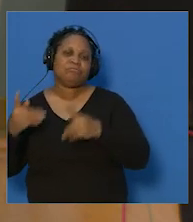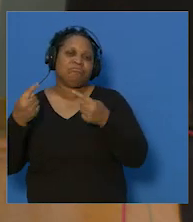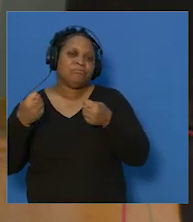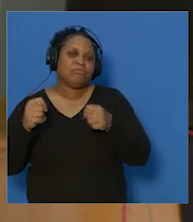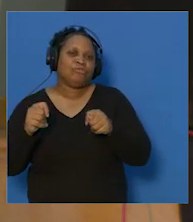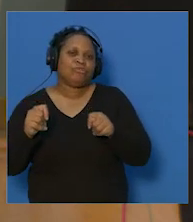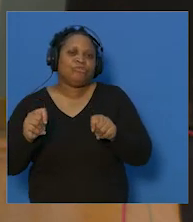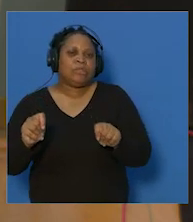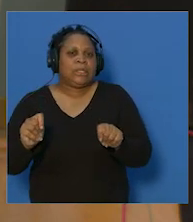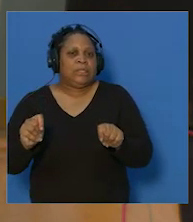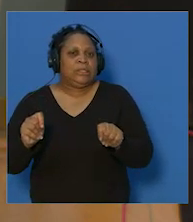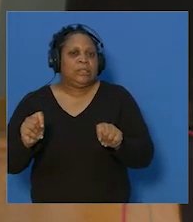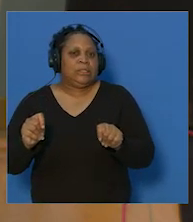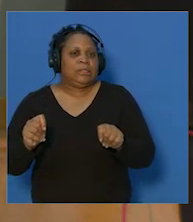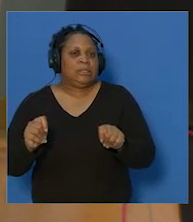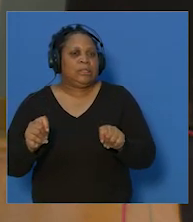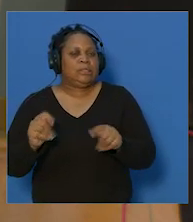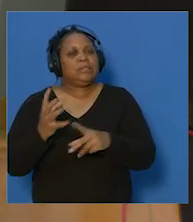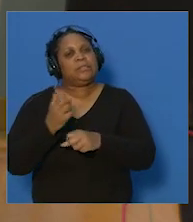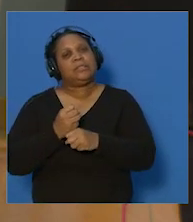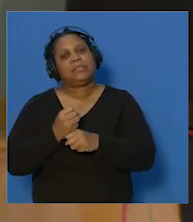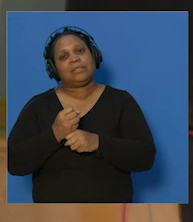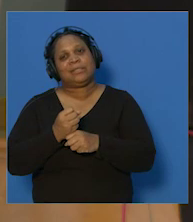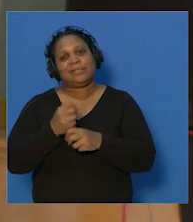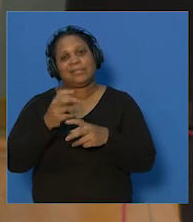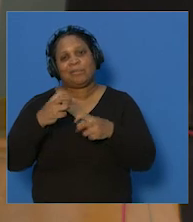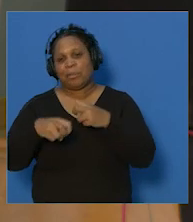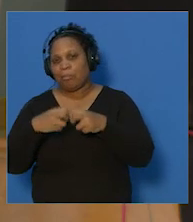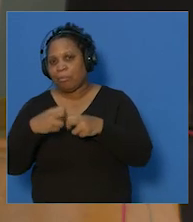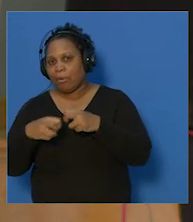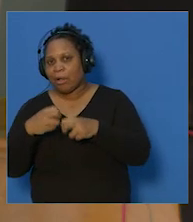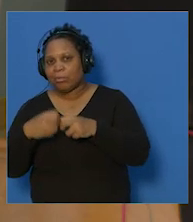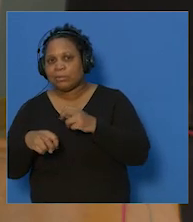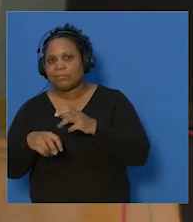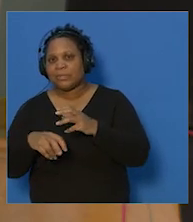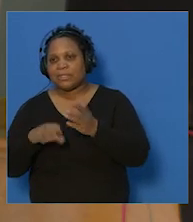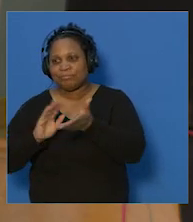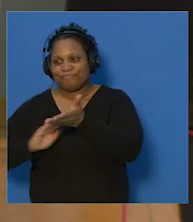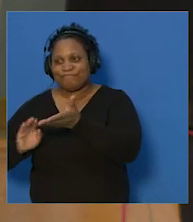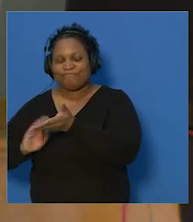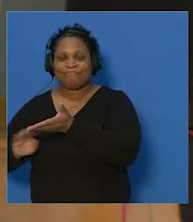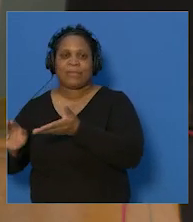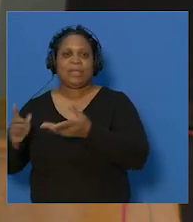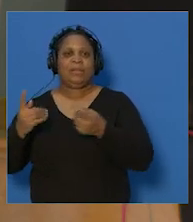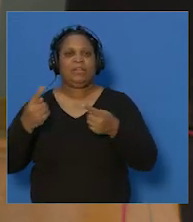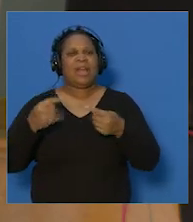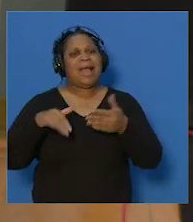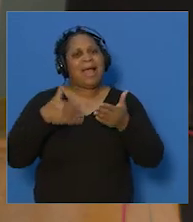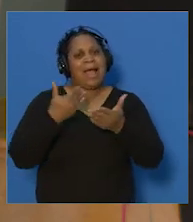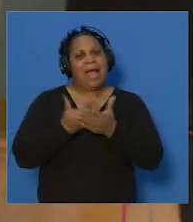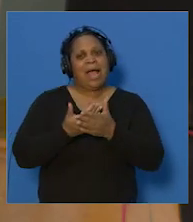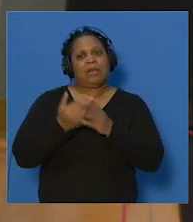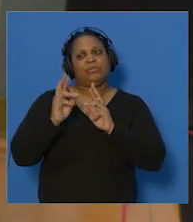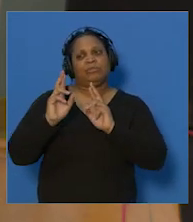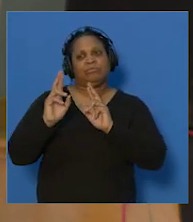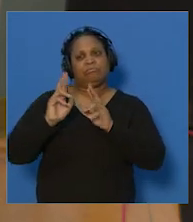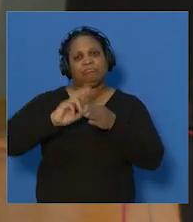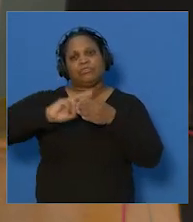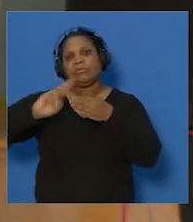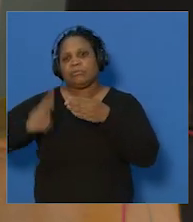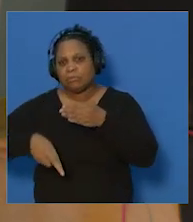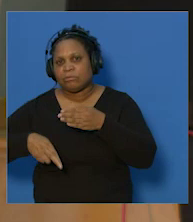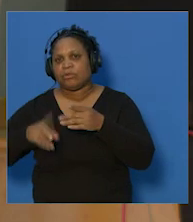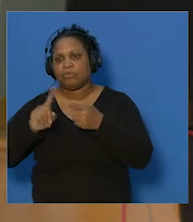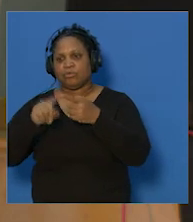to get some of the glitches out, so to speak, as to how those results reach those persons. But we anticipate that in very short